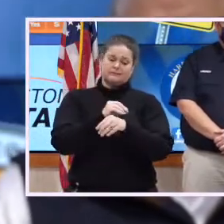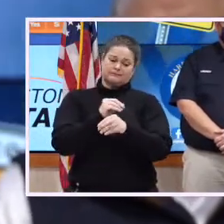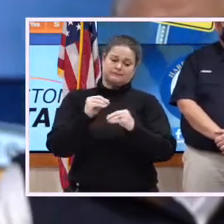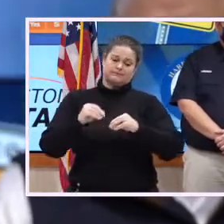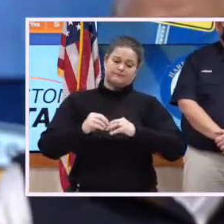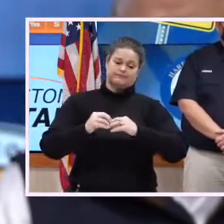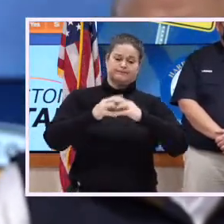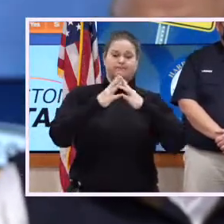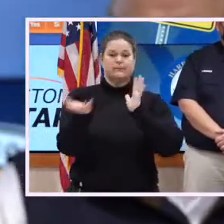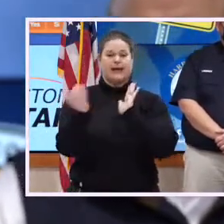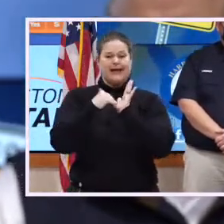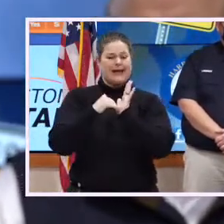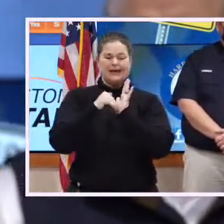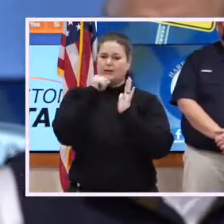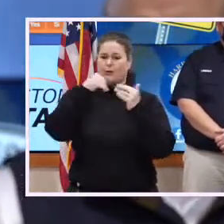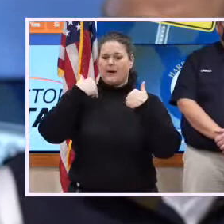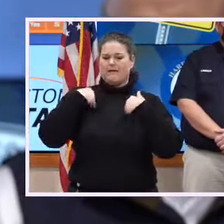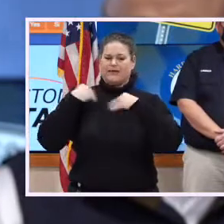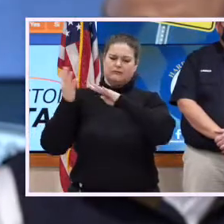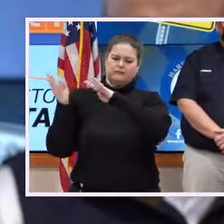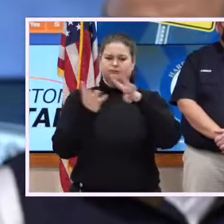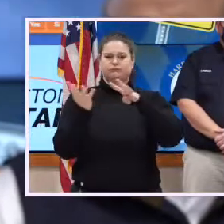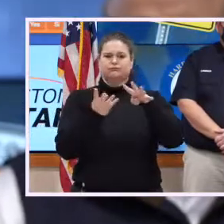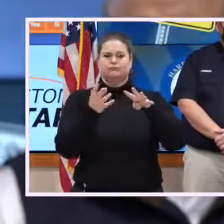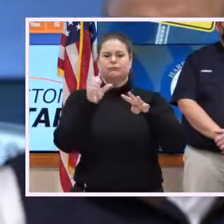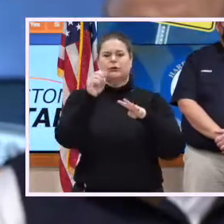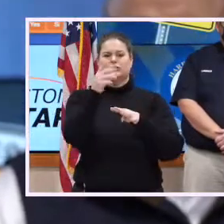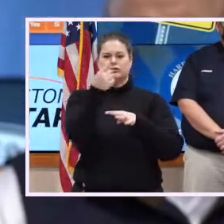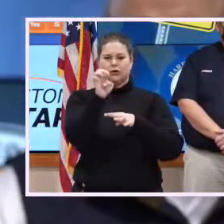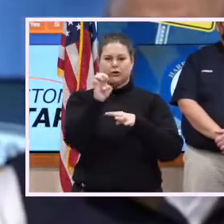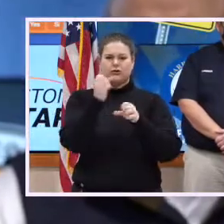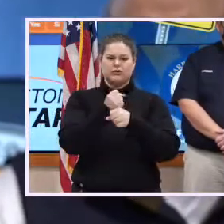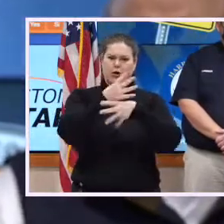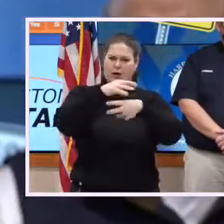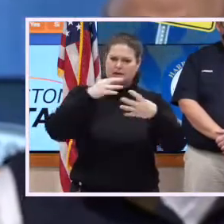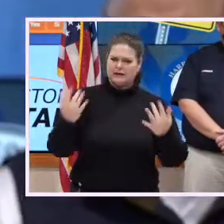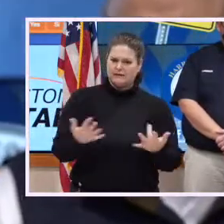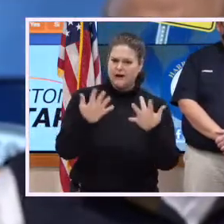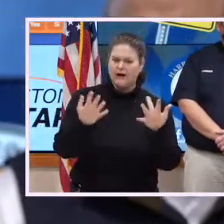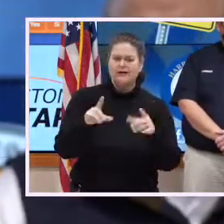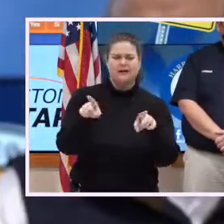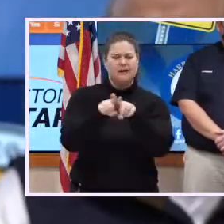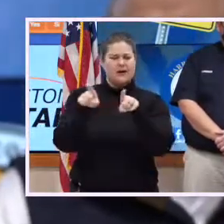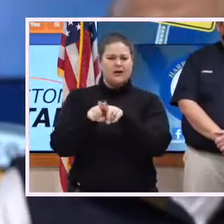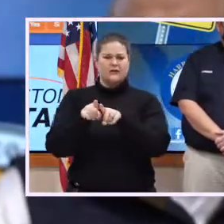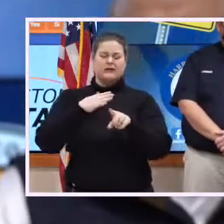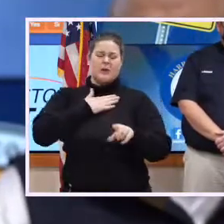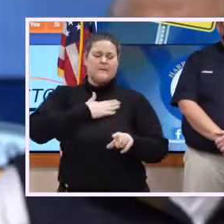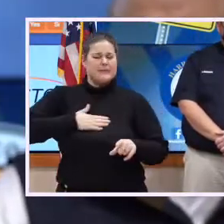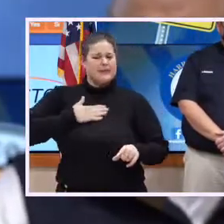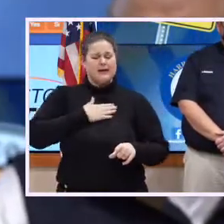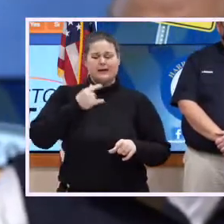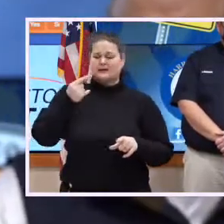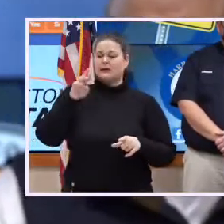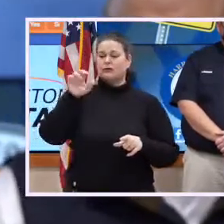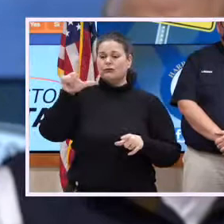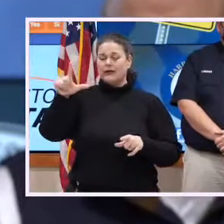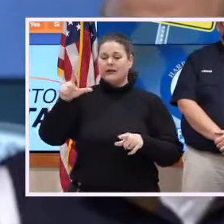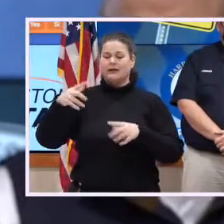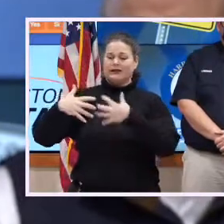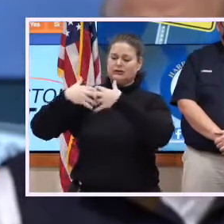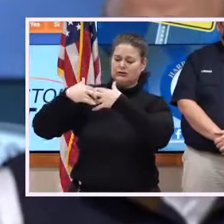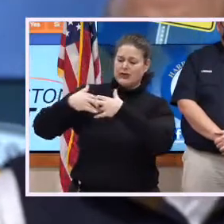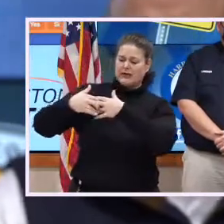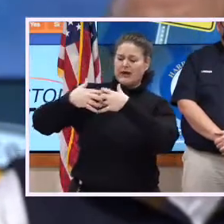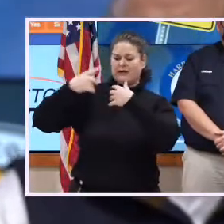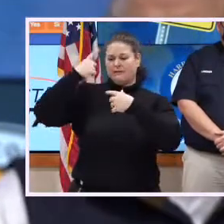surge. Again, we cannot stress enough. Keep the grills, the generators away from the eaves, away from windows. Even if you